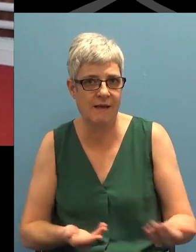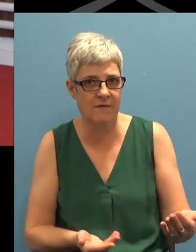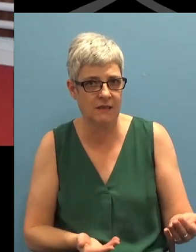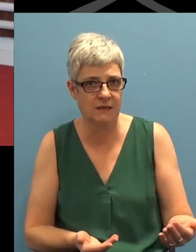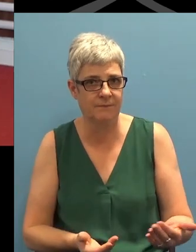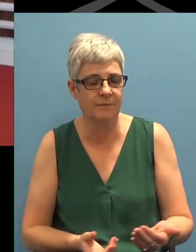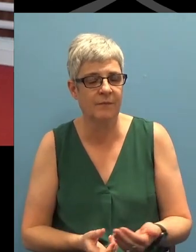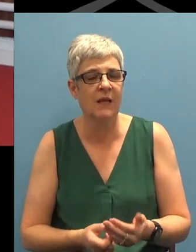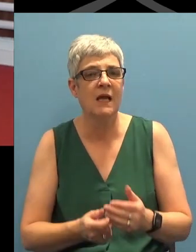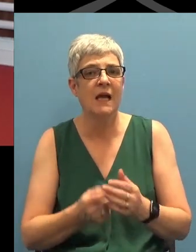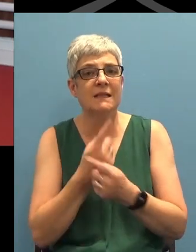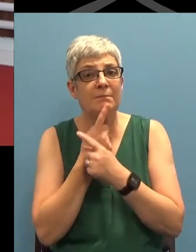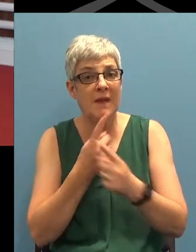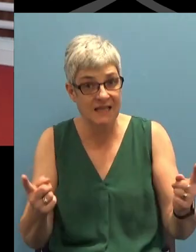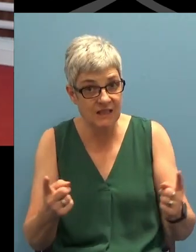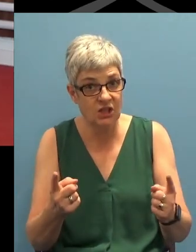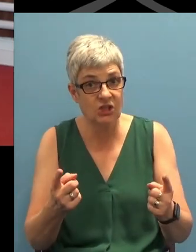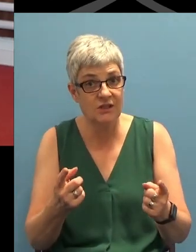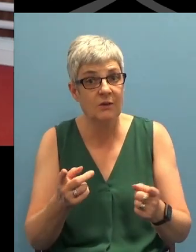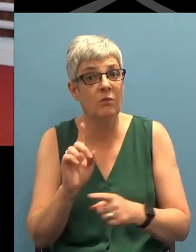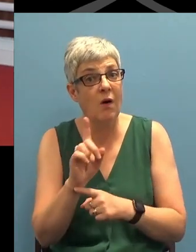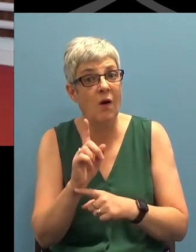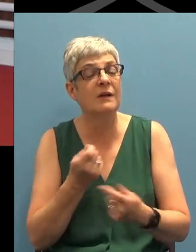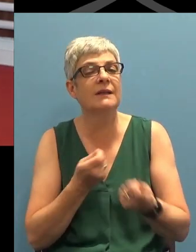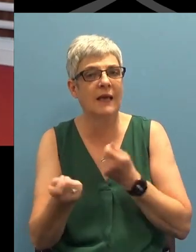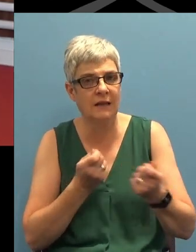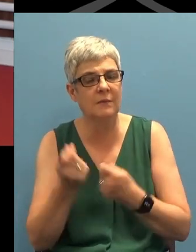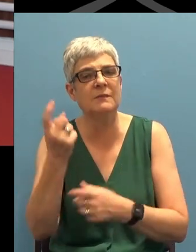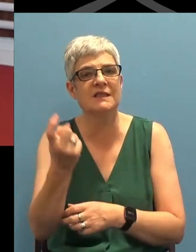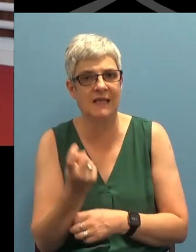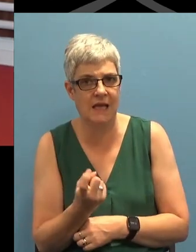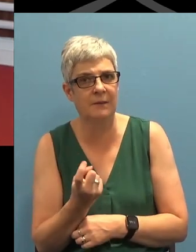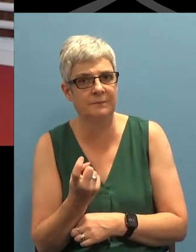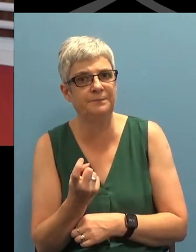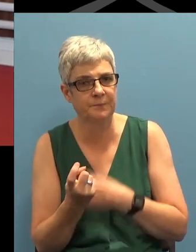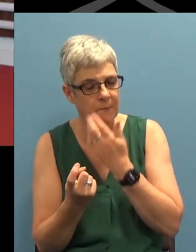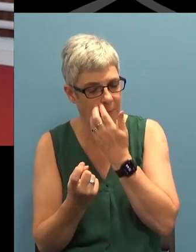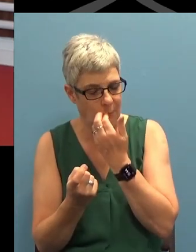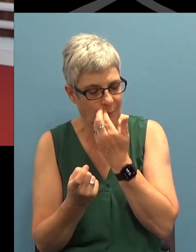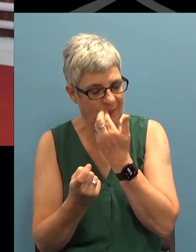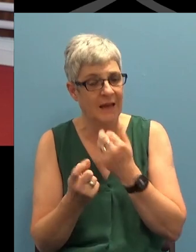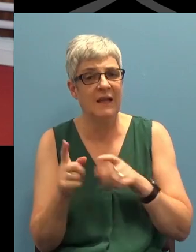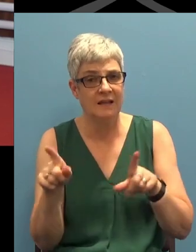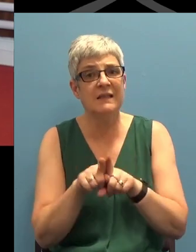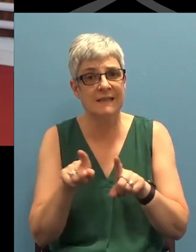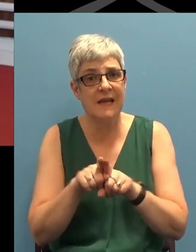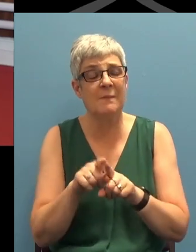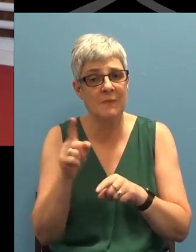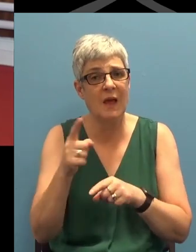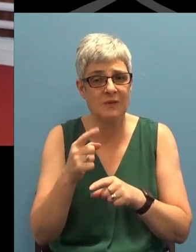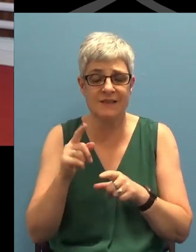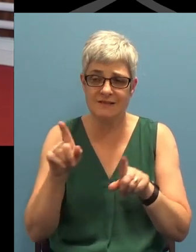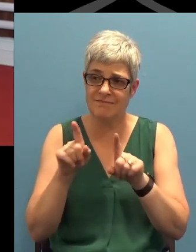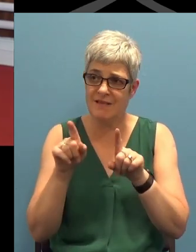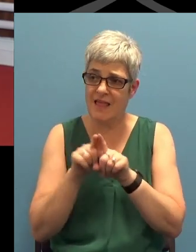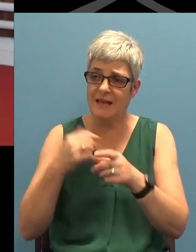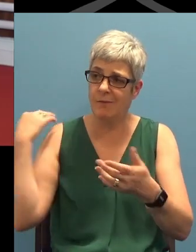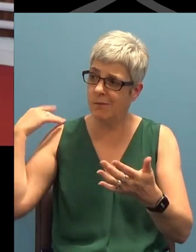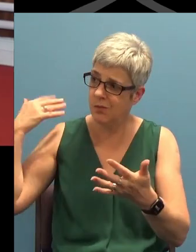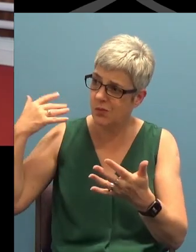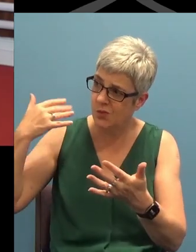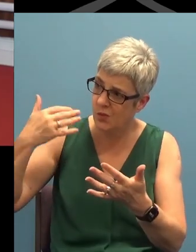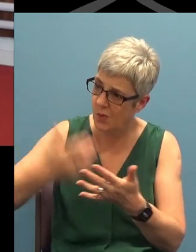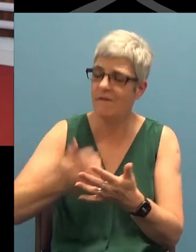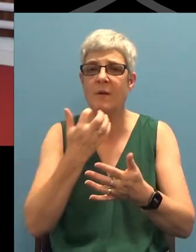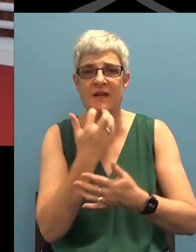His message, verse 15, was that the kingdom of God has come near. And that too was rich in echoes of the faith